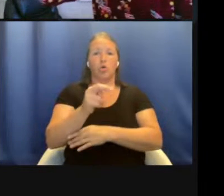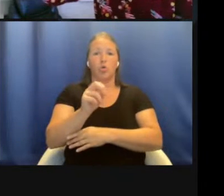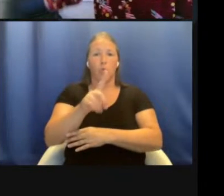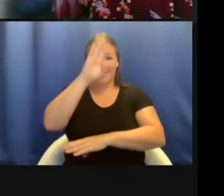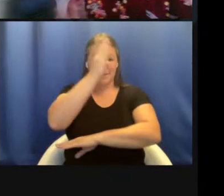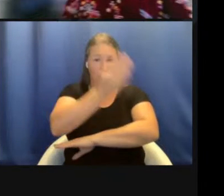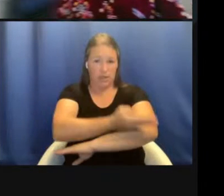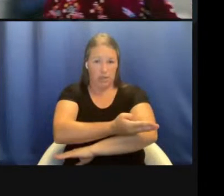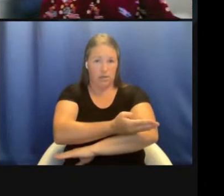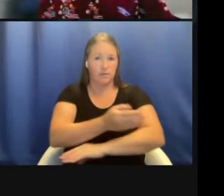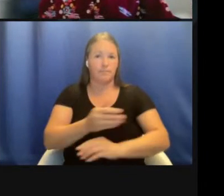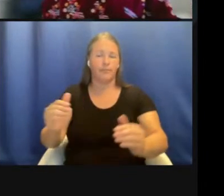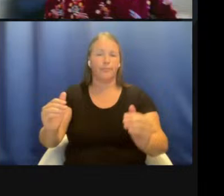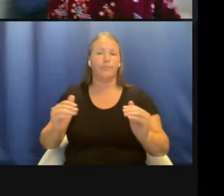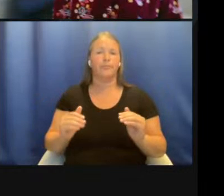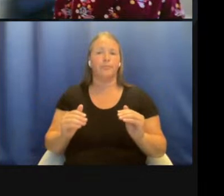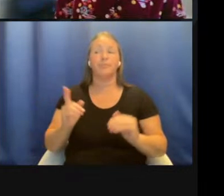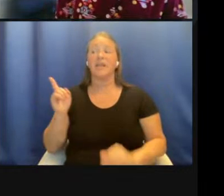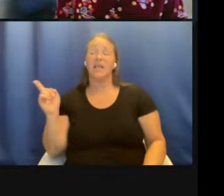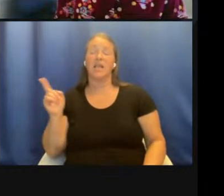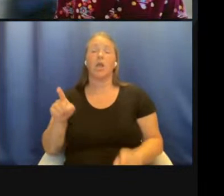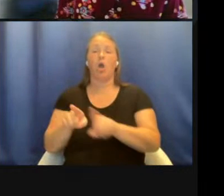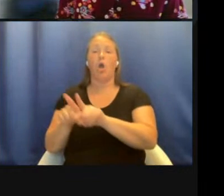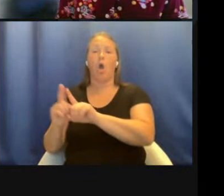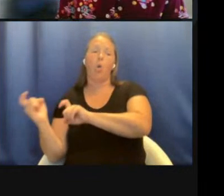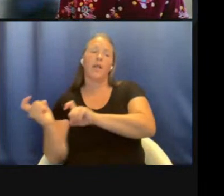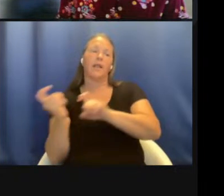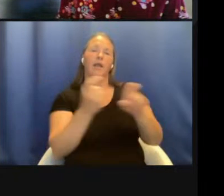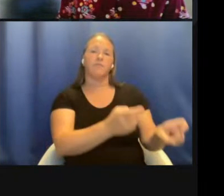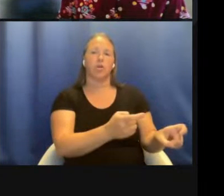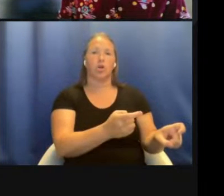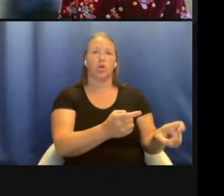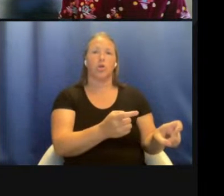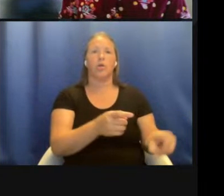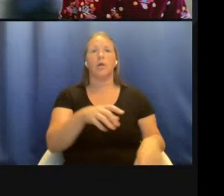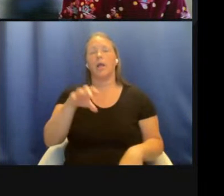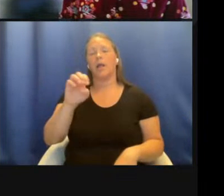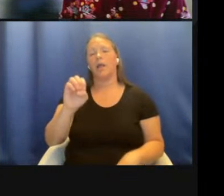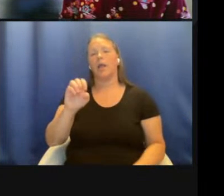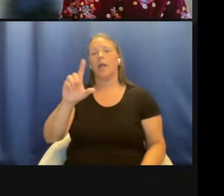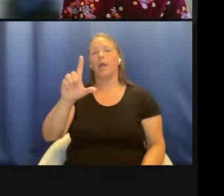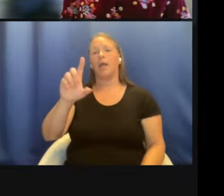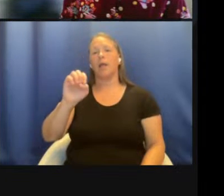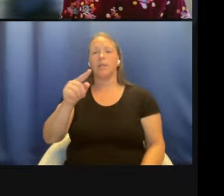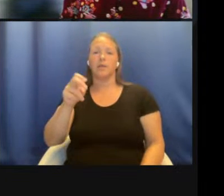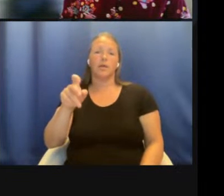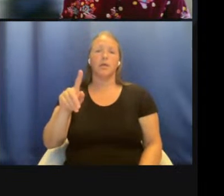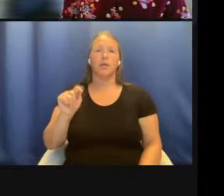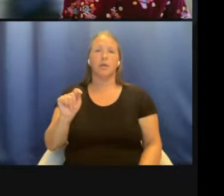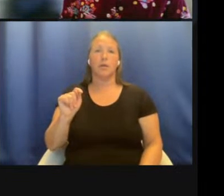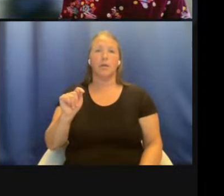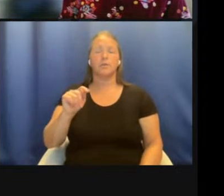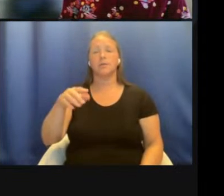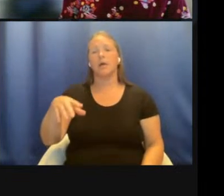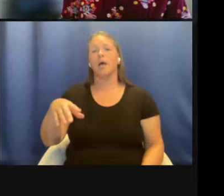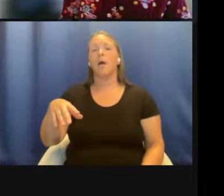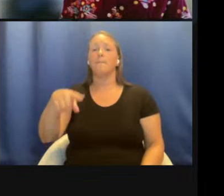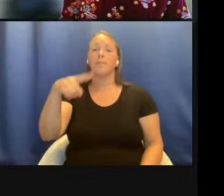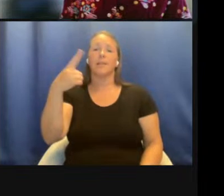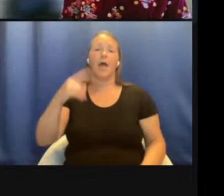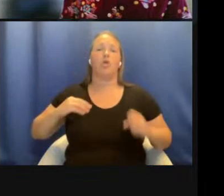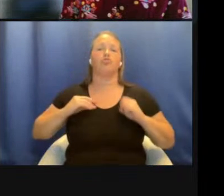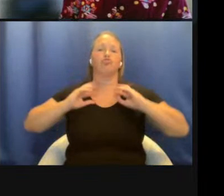He also had gifted her, I quote, an elegant black Brussels lace dress to wear over pink satin in 1805. Both